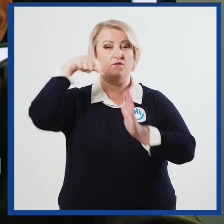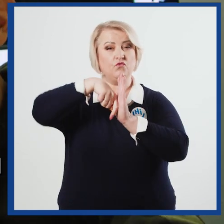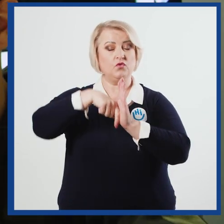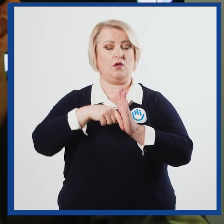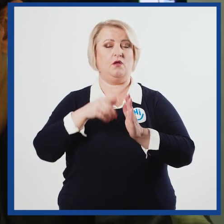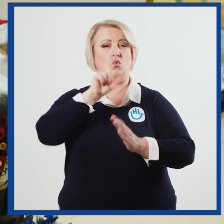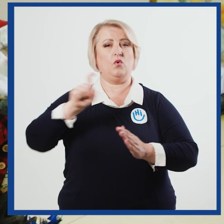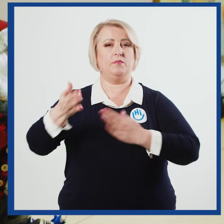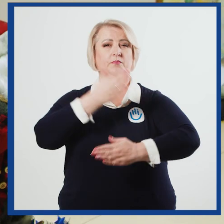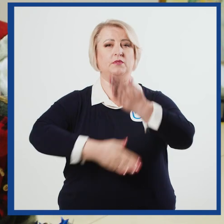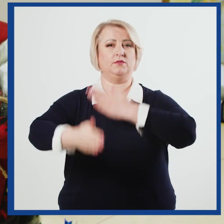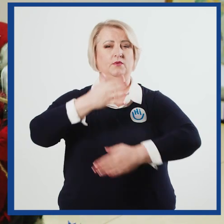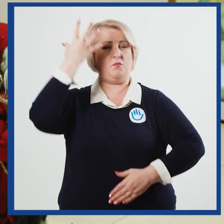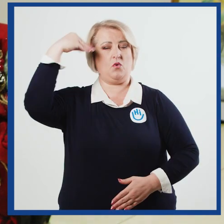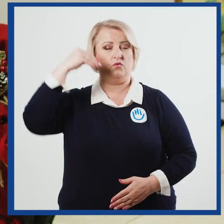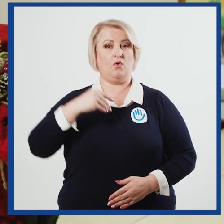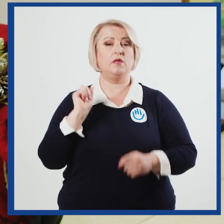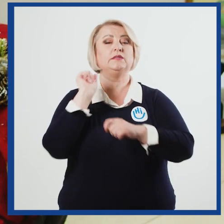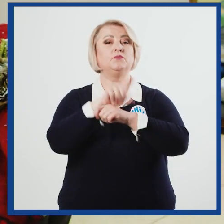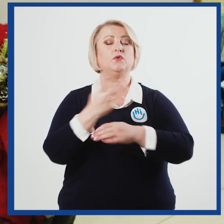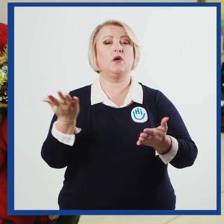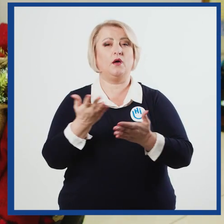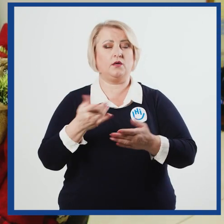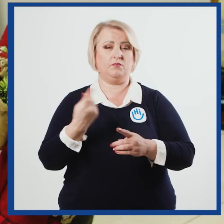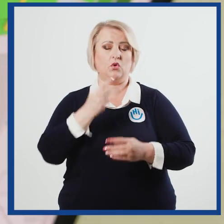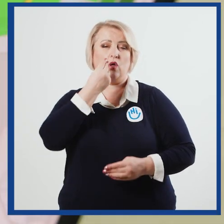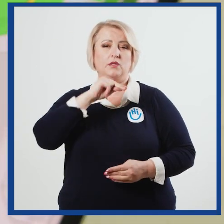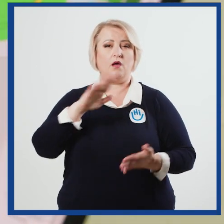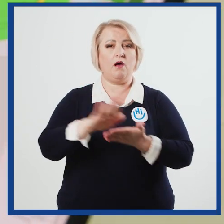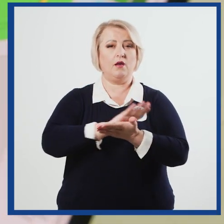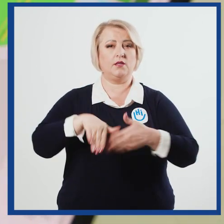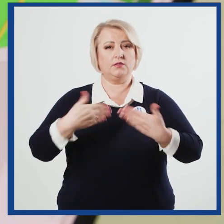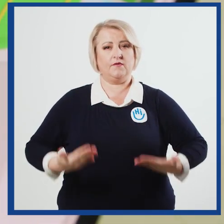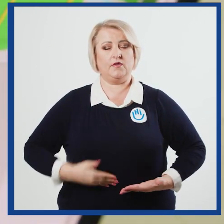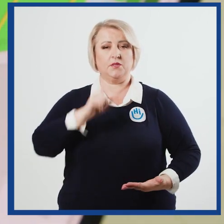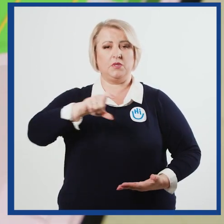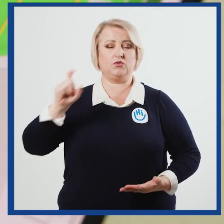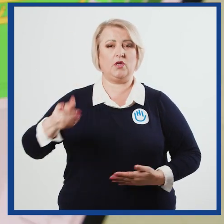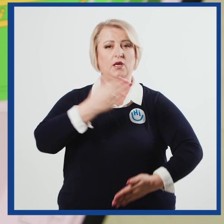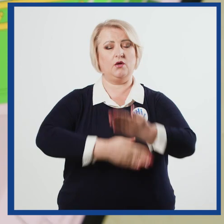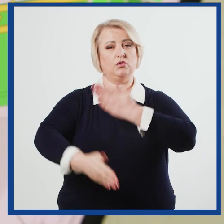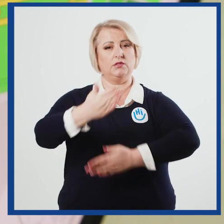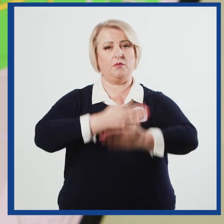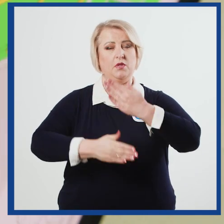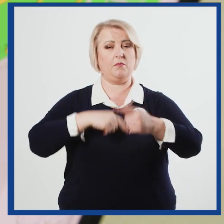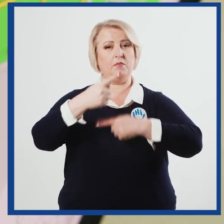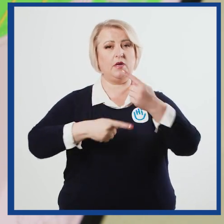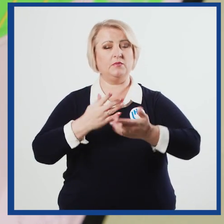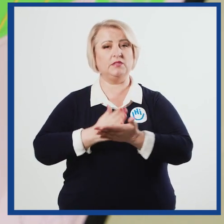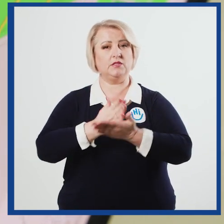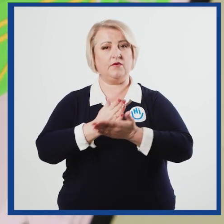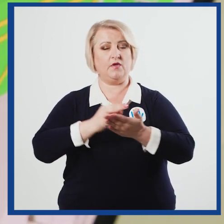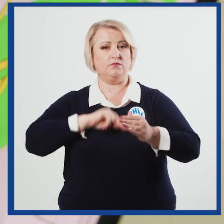Moldova. Motivație's mission is to improve the quality of life of persons with disabilities through supported employment services for people